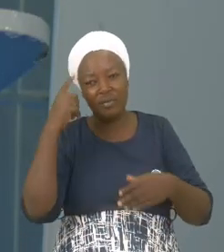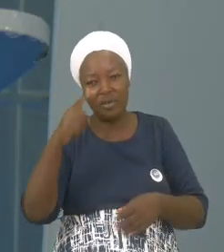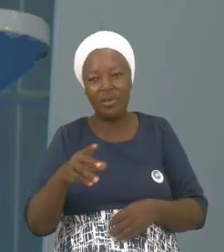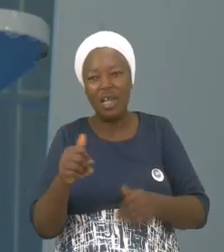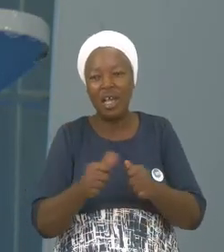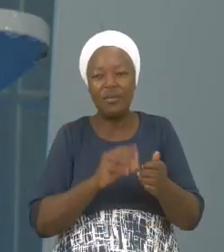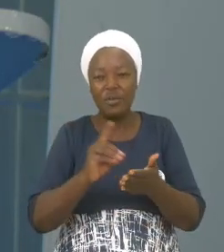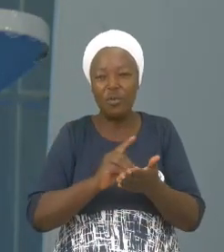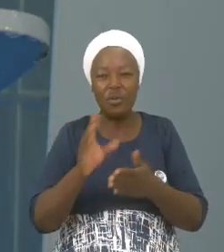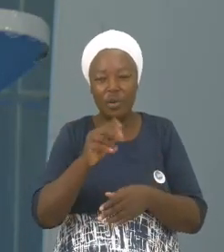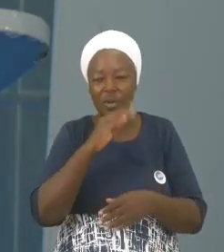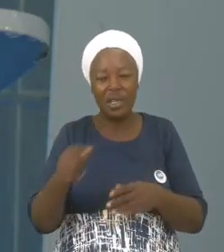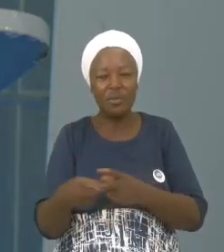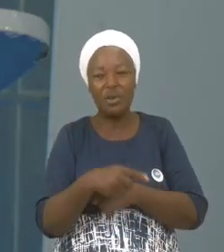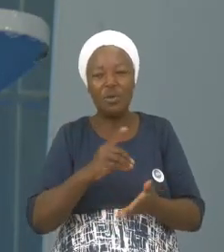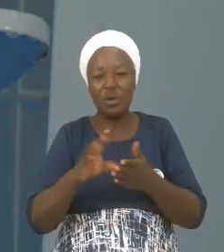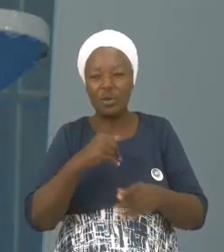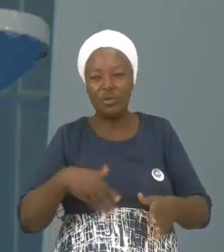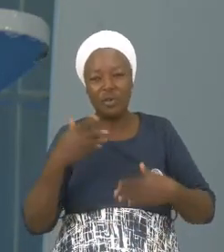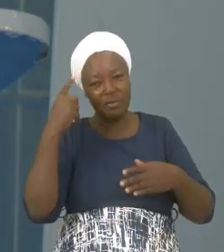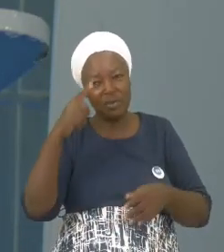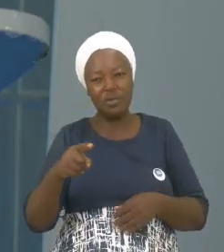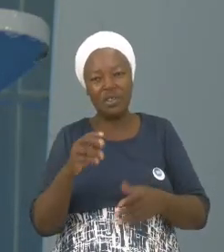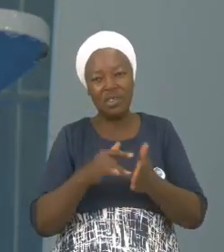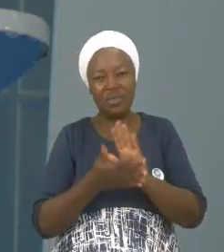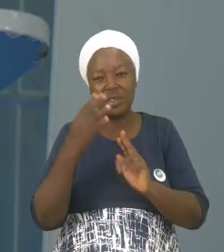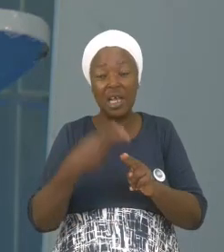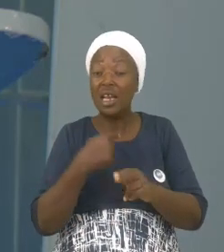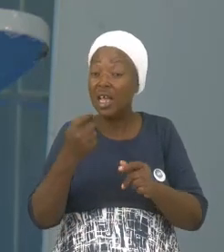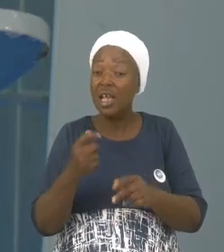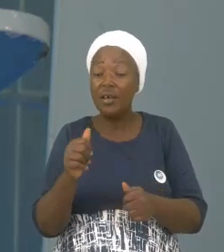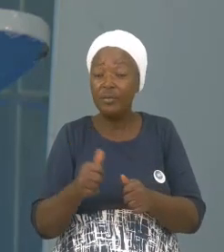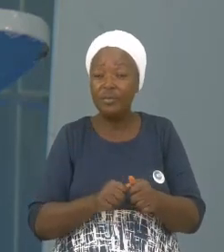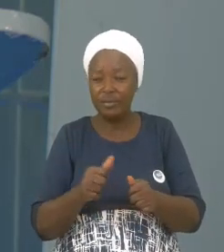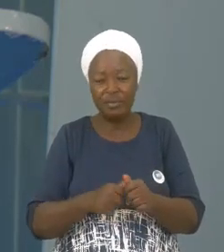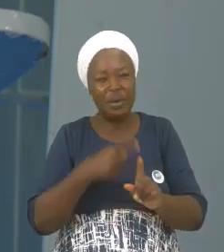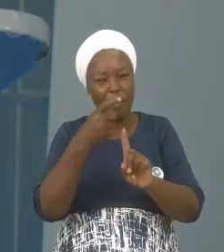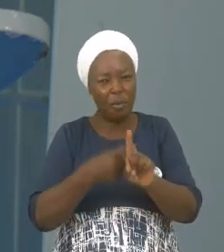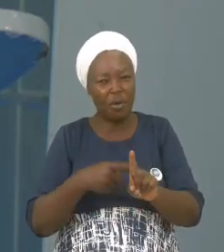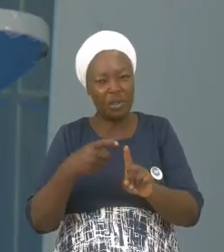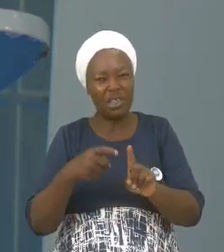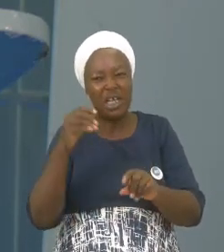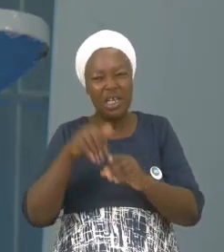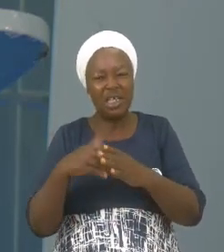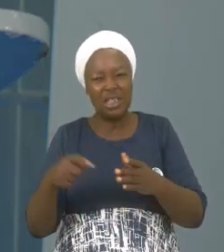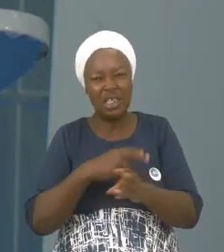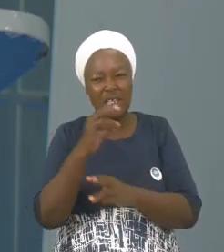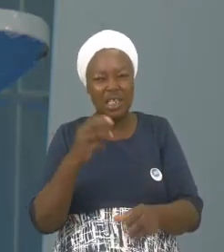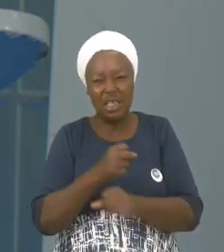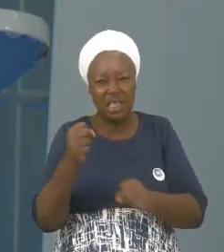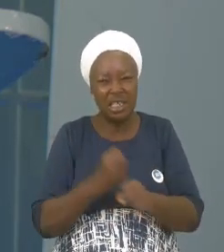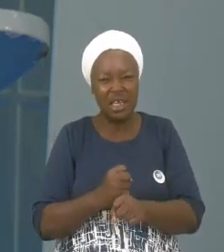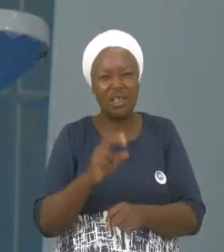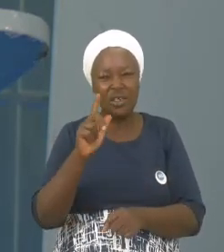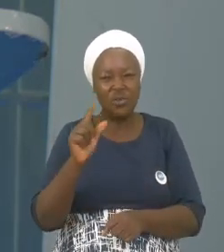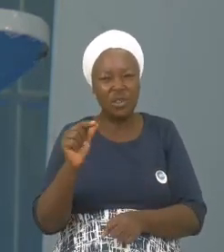week of joy for you. And every month of the year 2023 will be a month of joy for you in